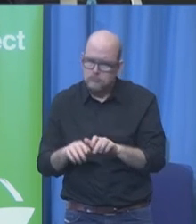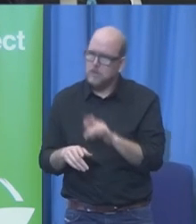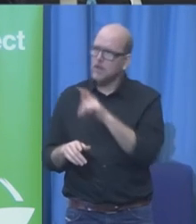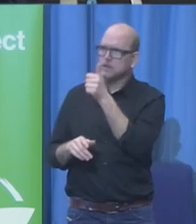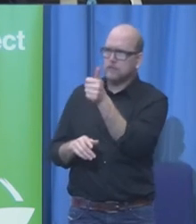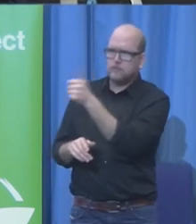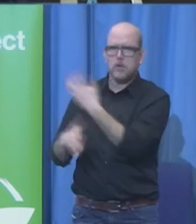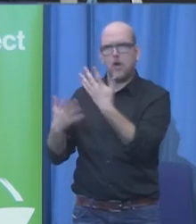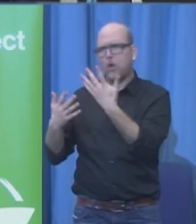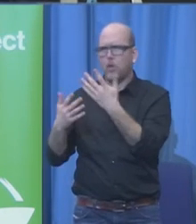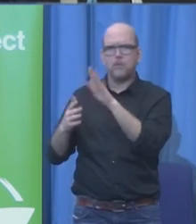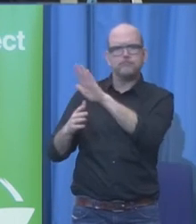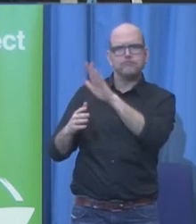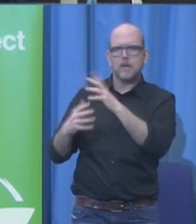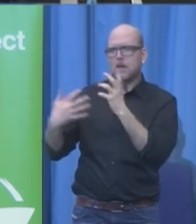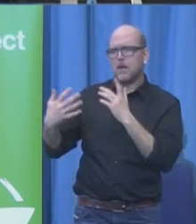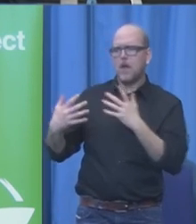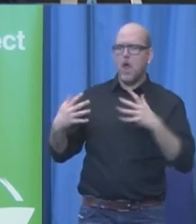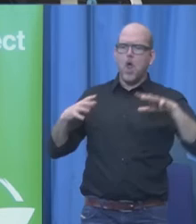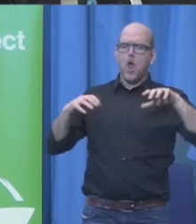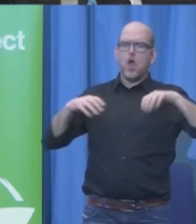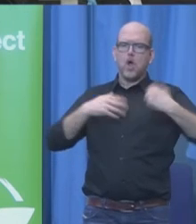news in